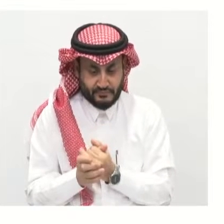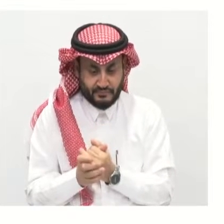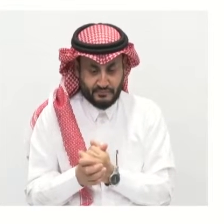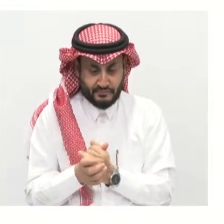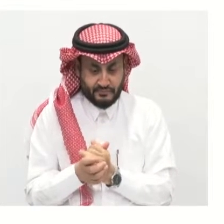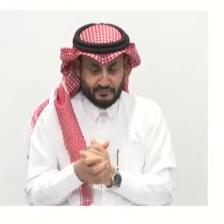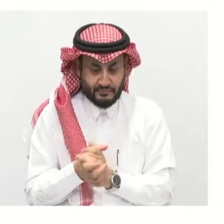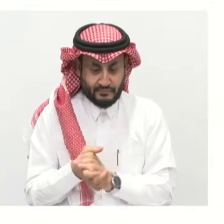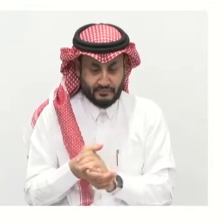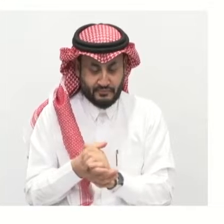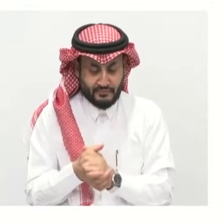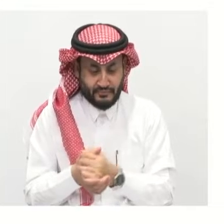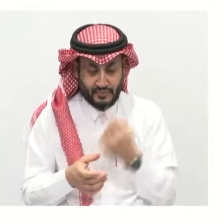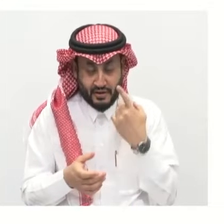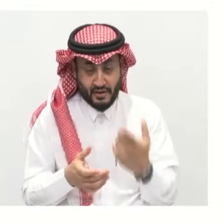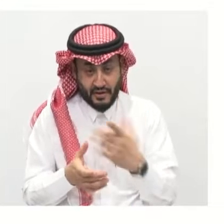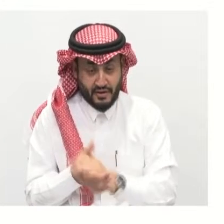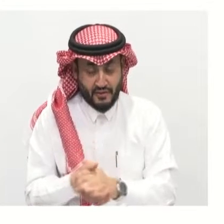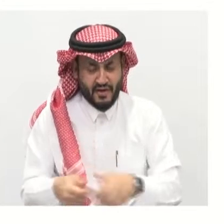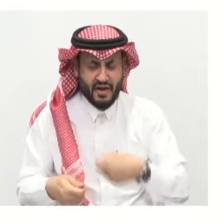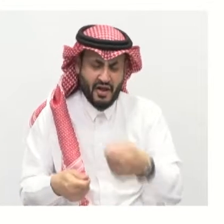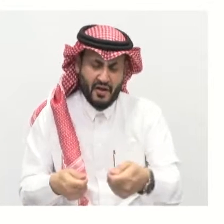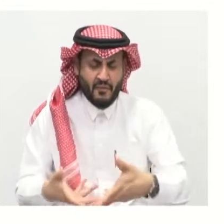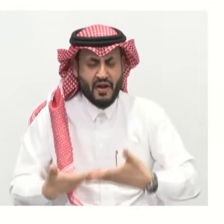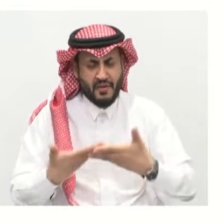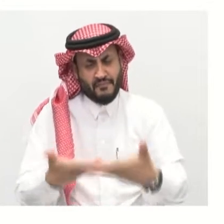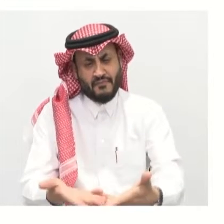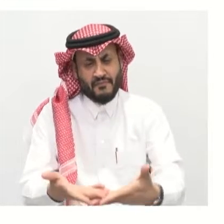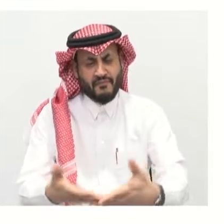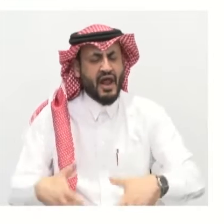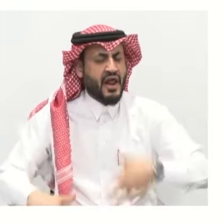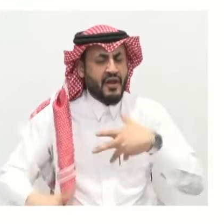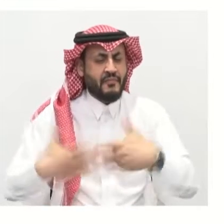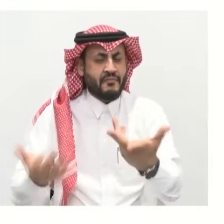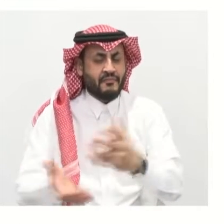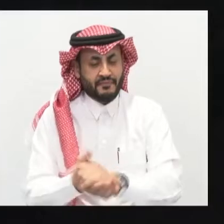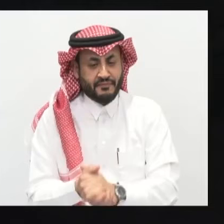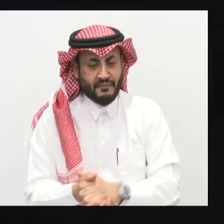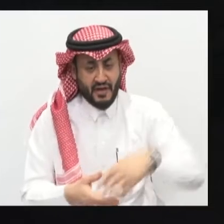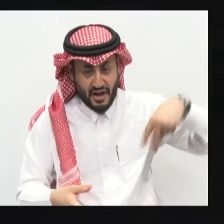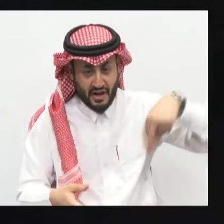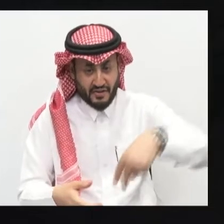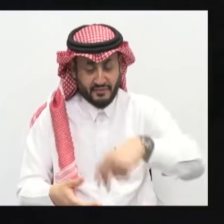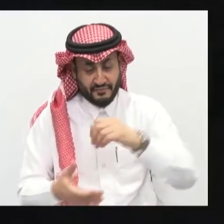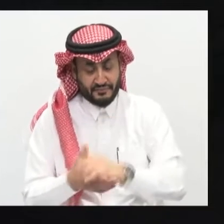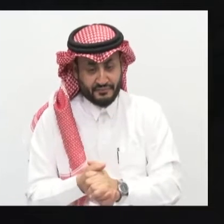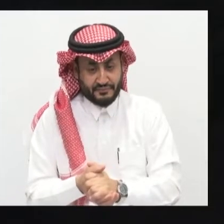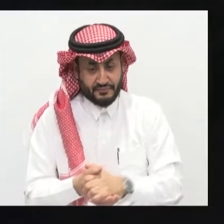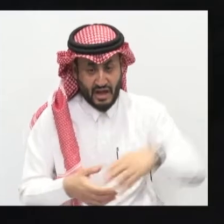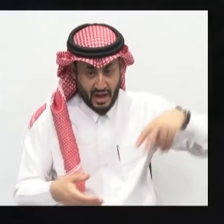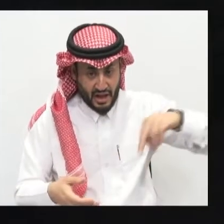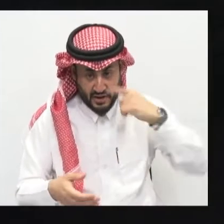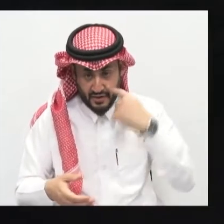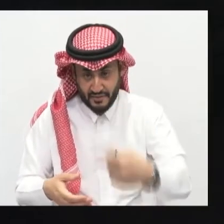person feel when you pay him or her a visit? A visit, when you visit a sick